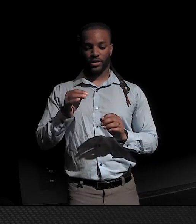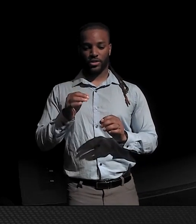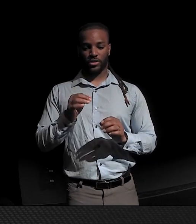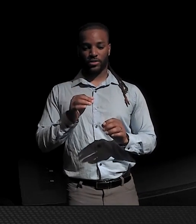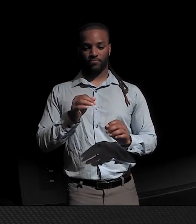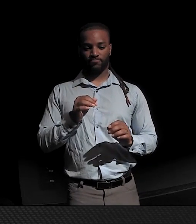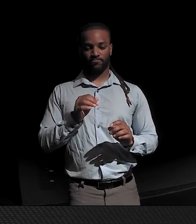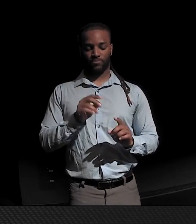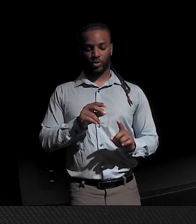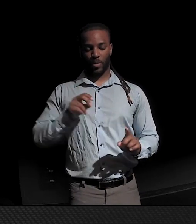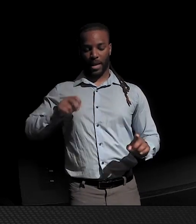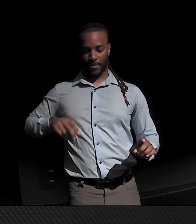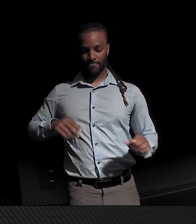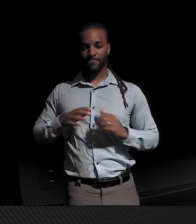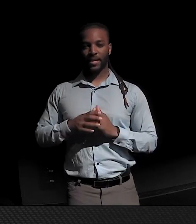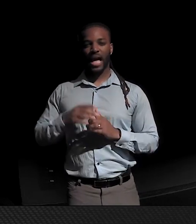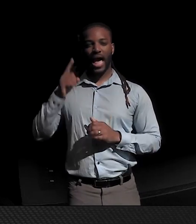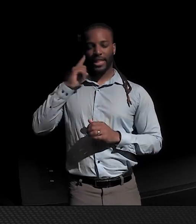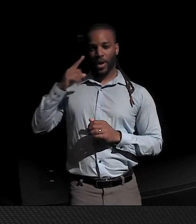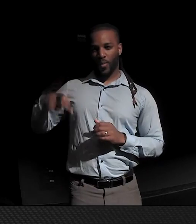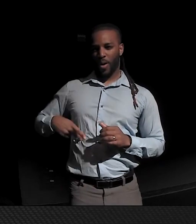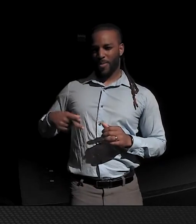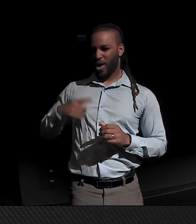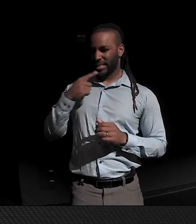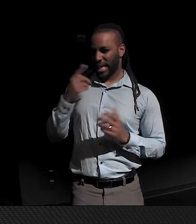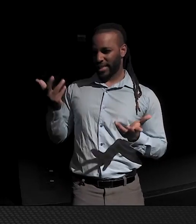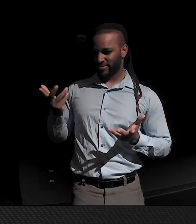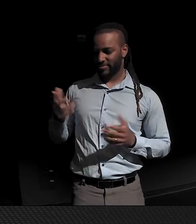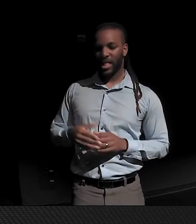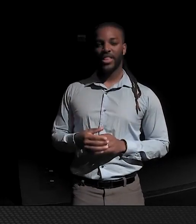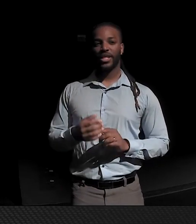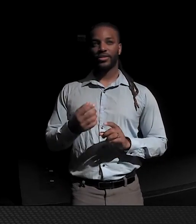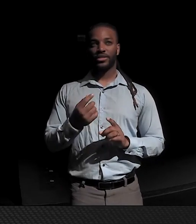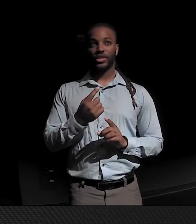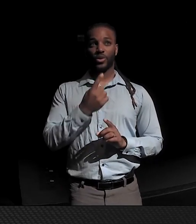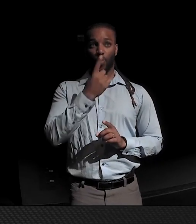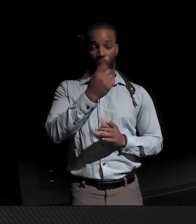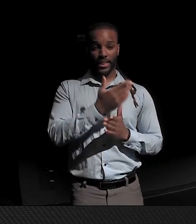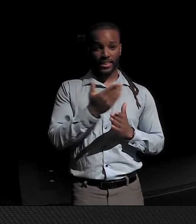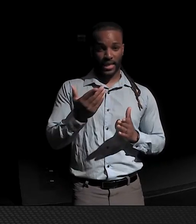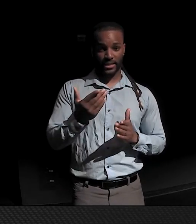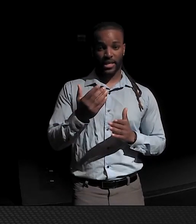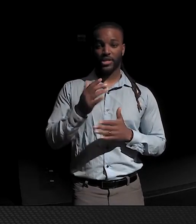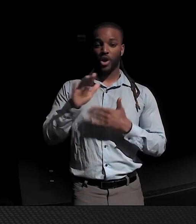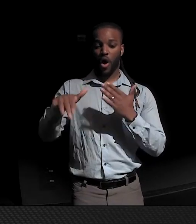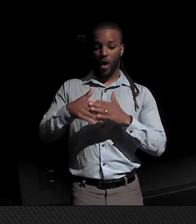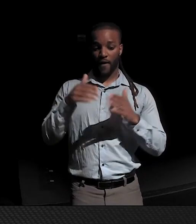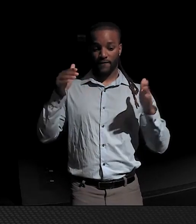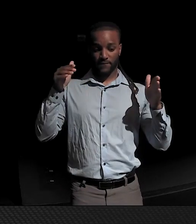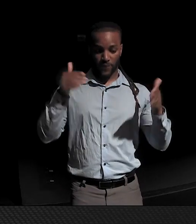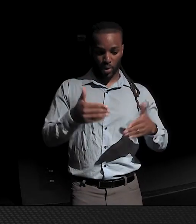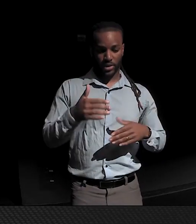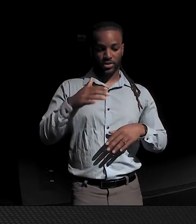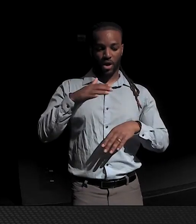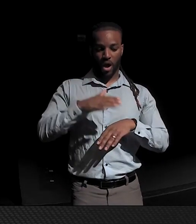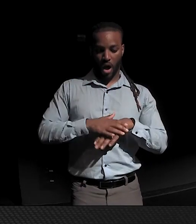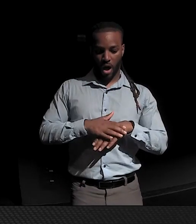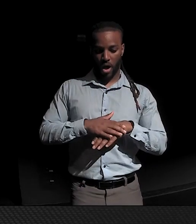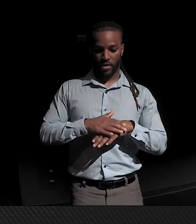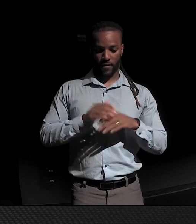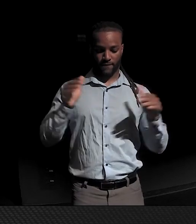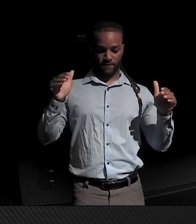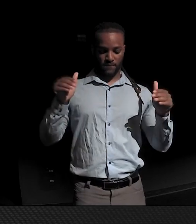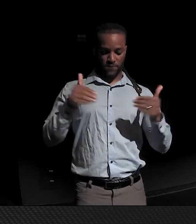bit, here's what I think Paul is showing us. He's saying there's this one way that is all focused on abiding in